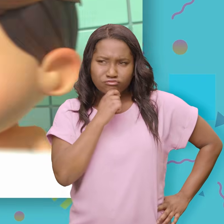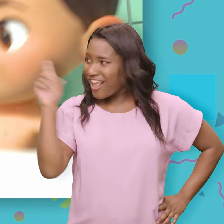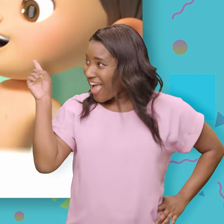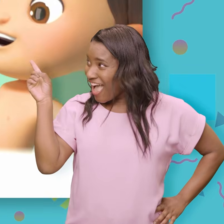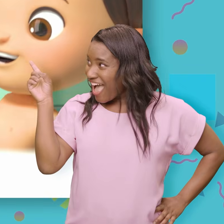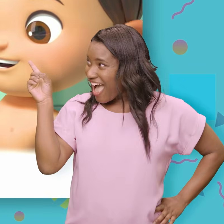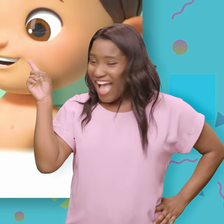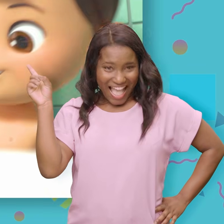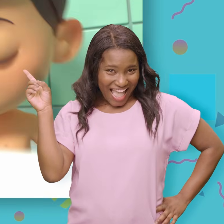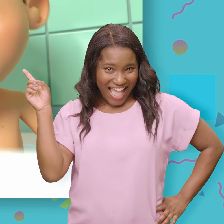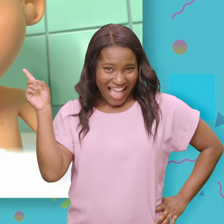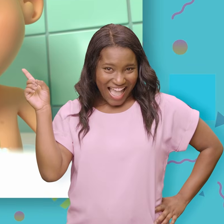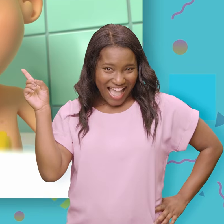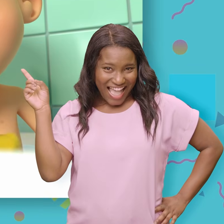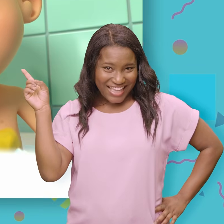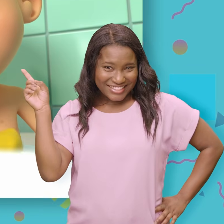There it is.